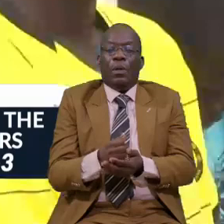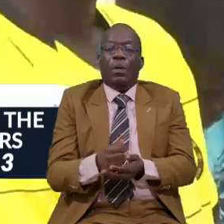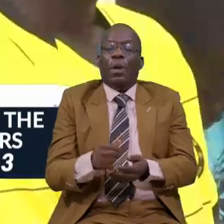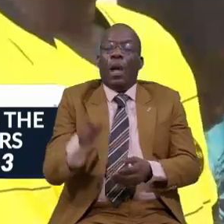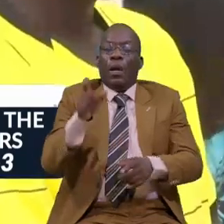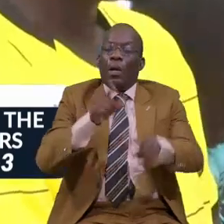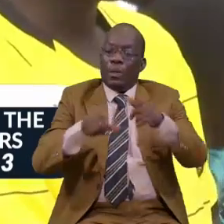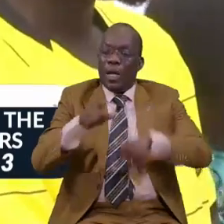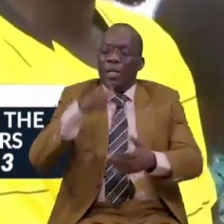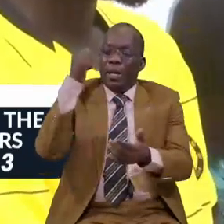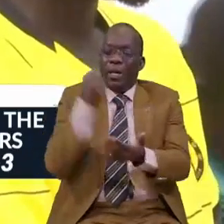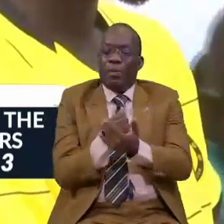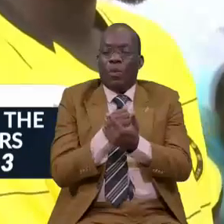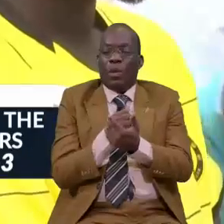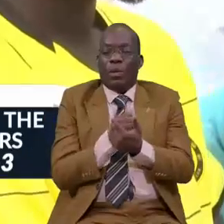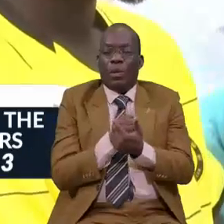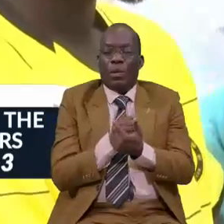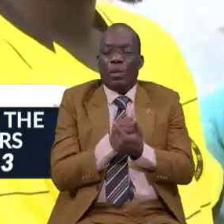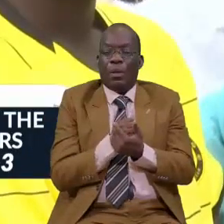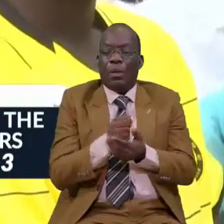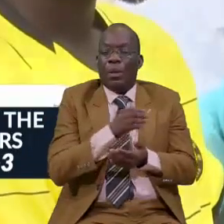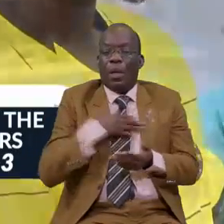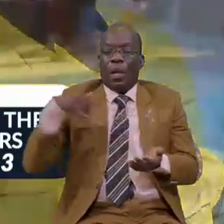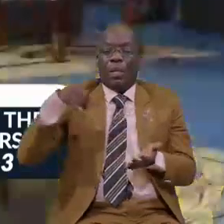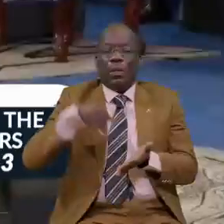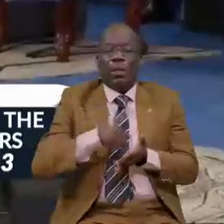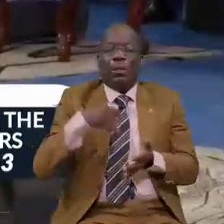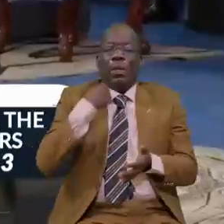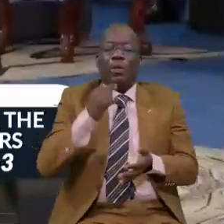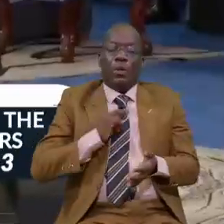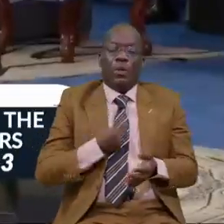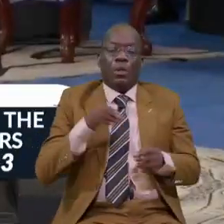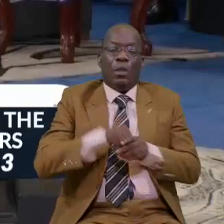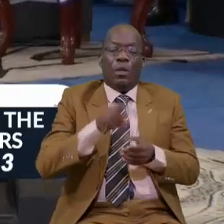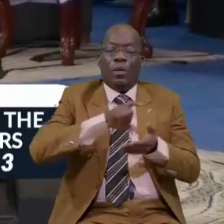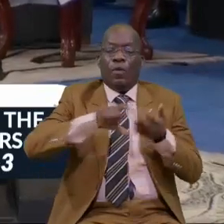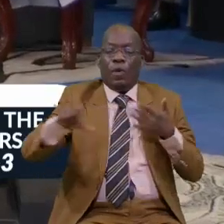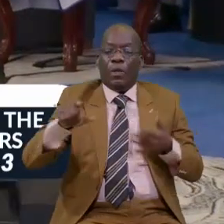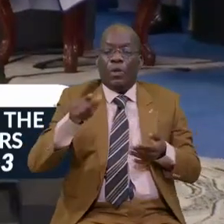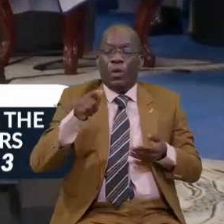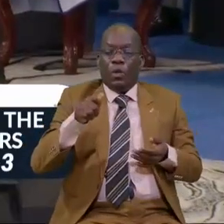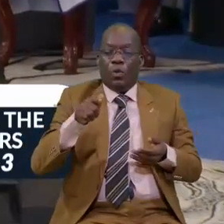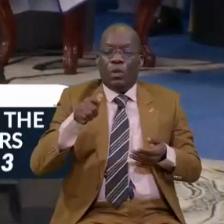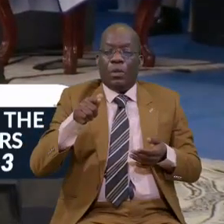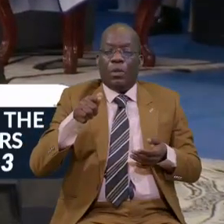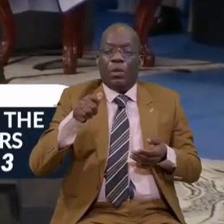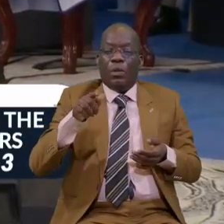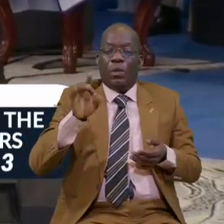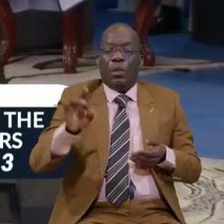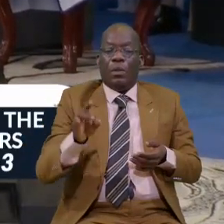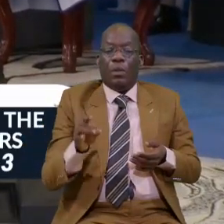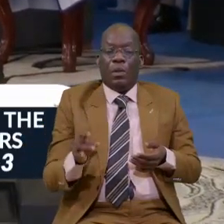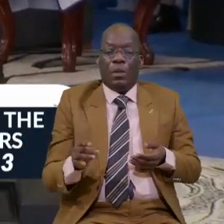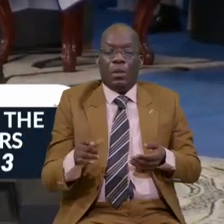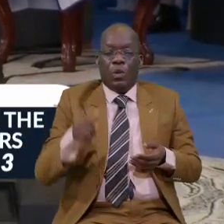Amen. And it tells us in verse 28. In verse 28, it says, marvel